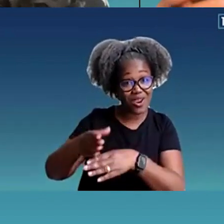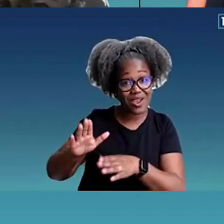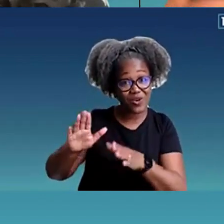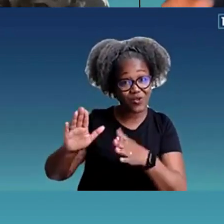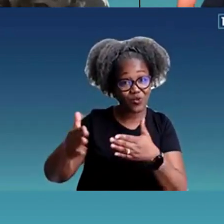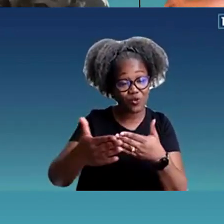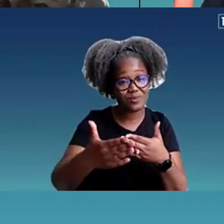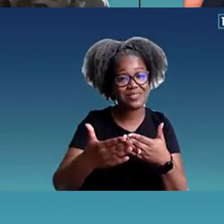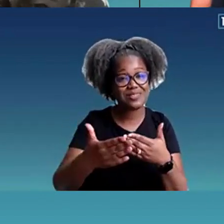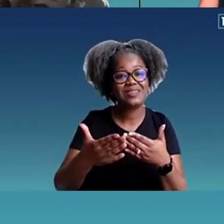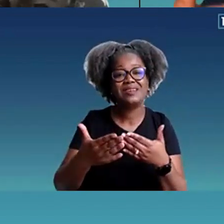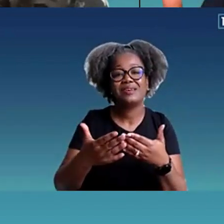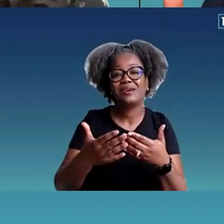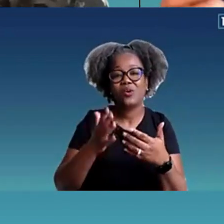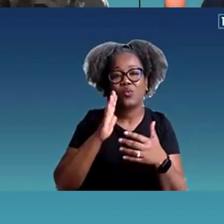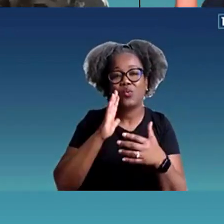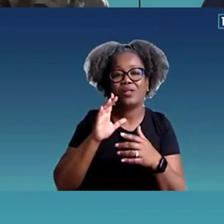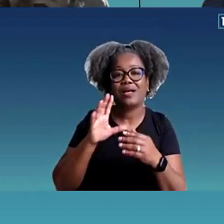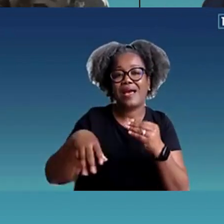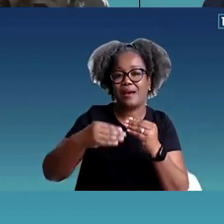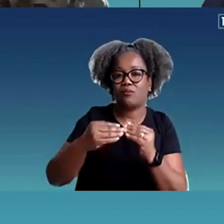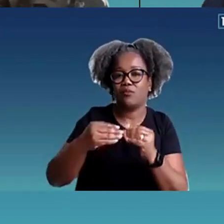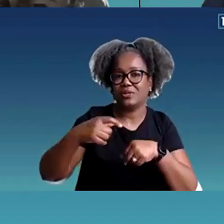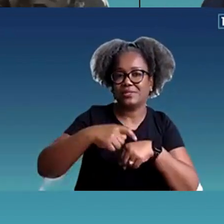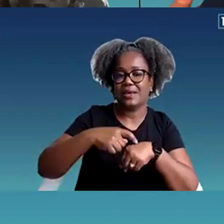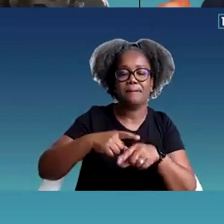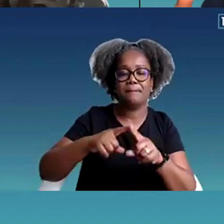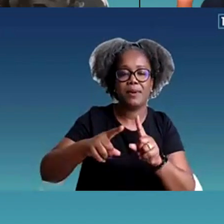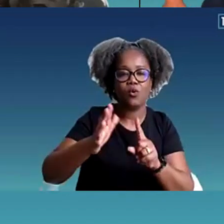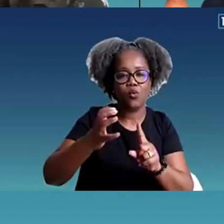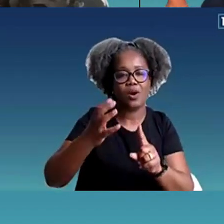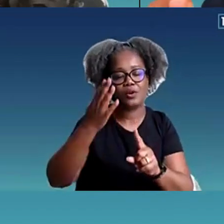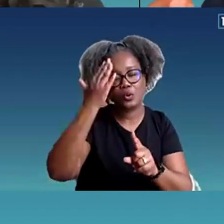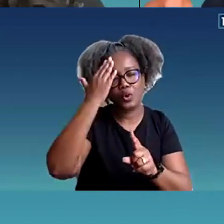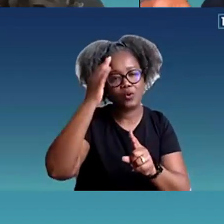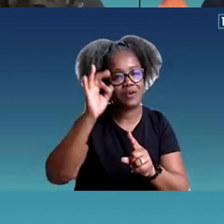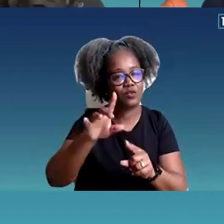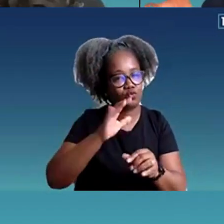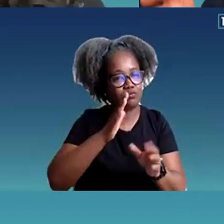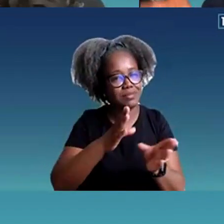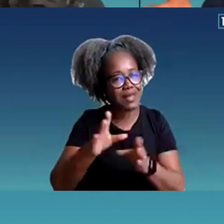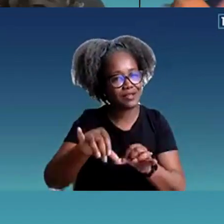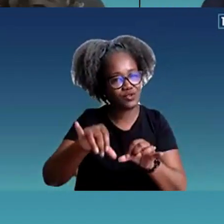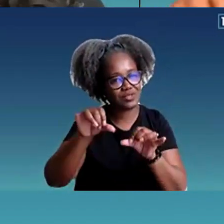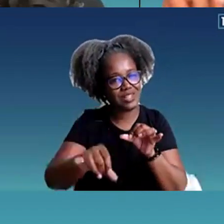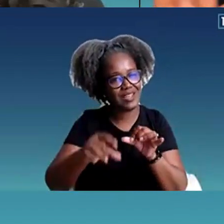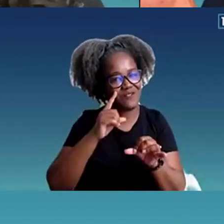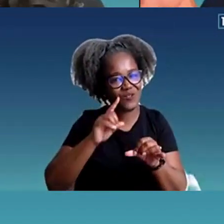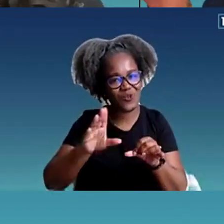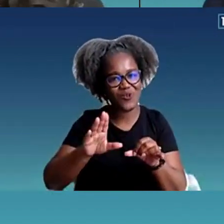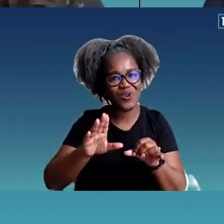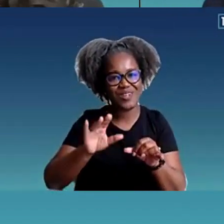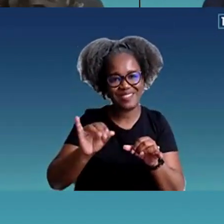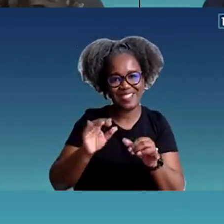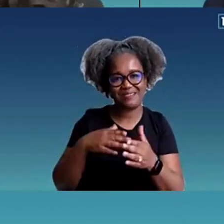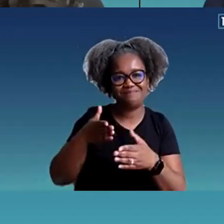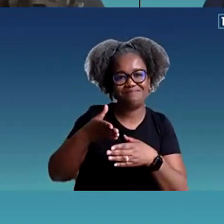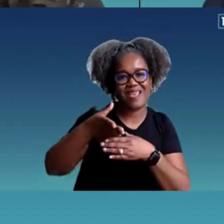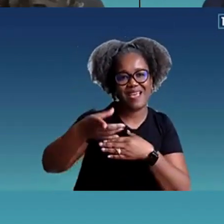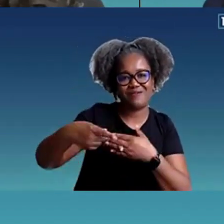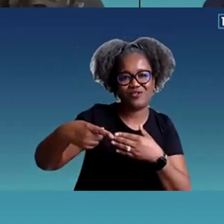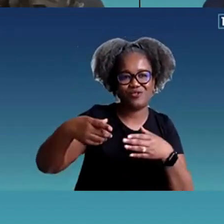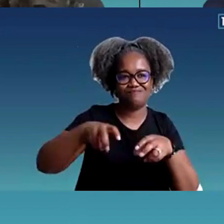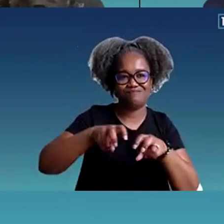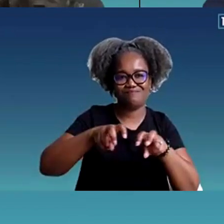and give everybody a chance to answer the poll to let us know whether you plan to stay for the breakouts. You get a single choice answer. We'll